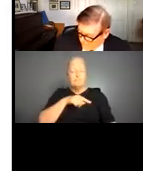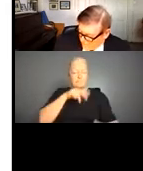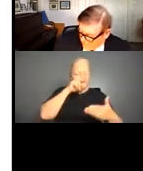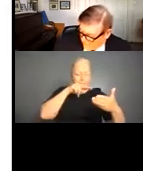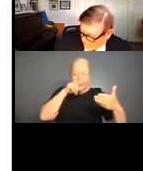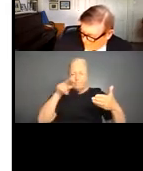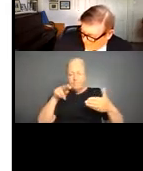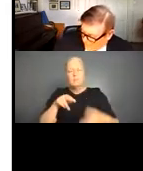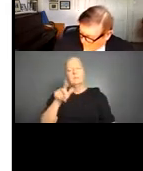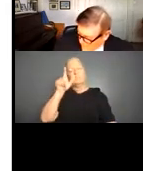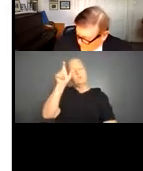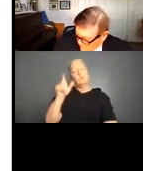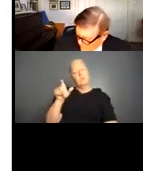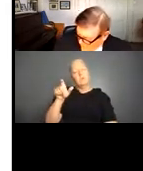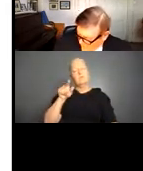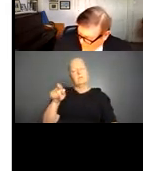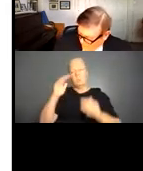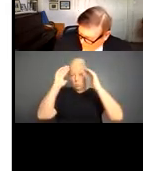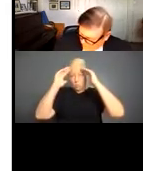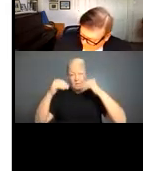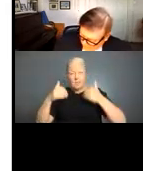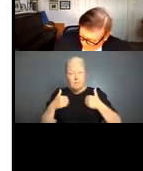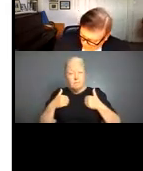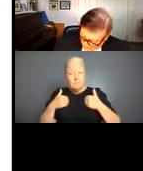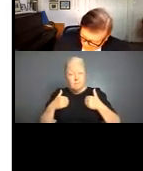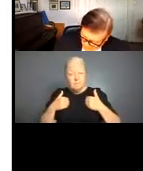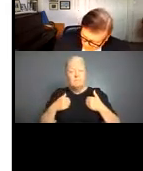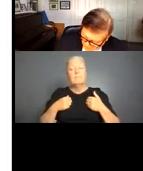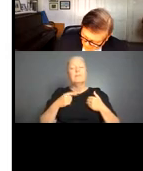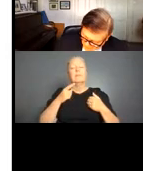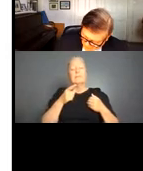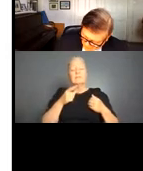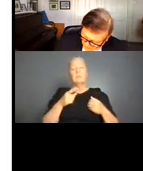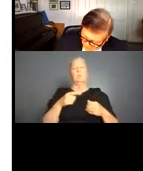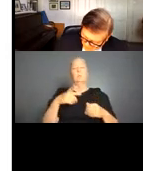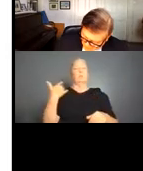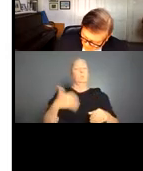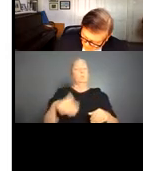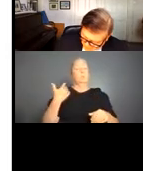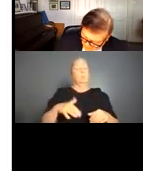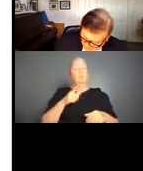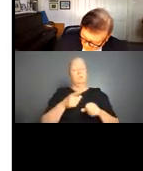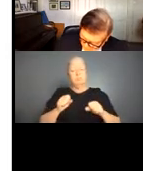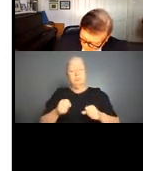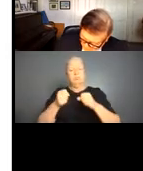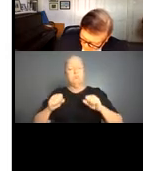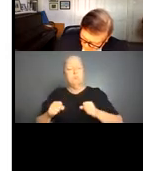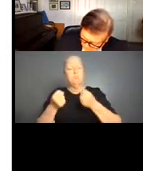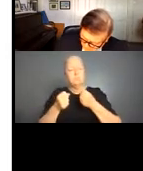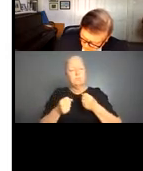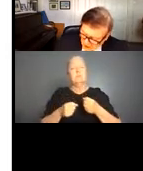Somebody has son with autism became extremely active, endangered himself, but he couldn't get the